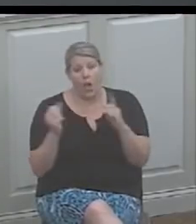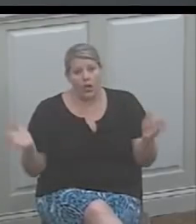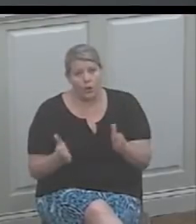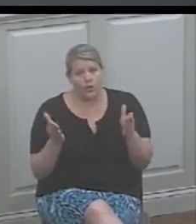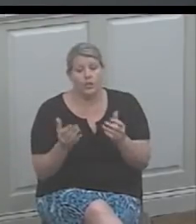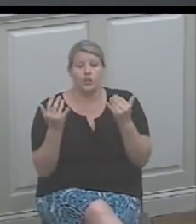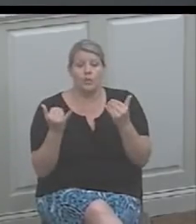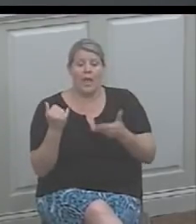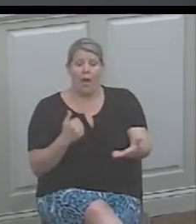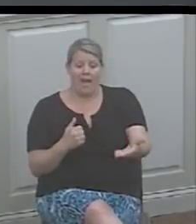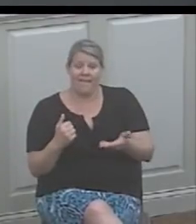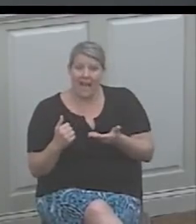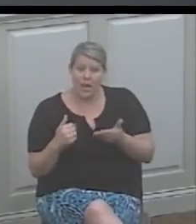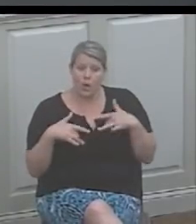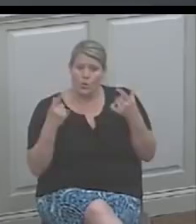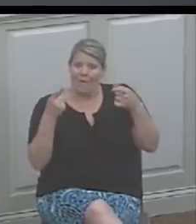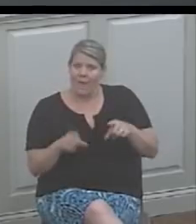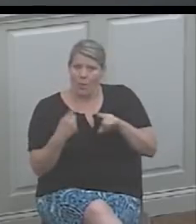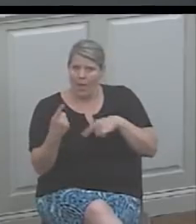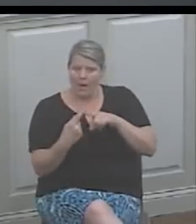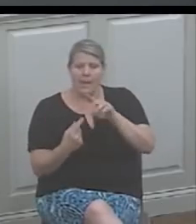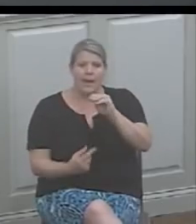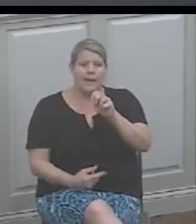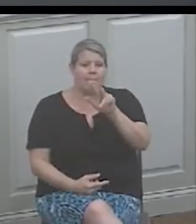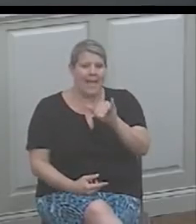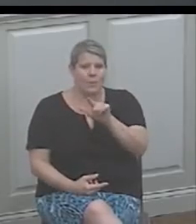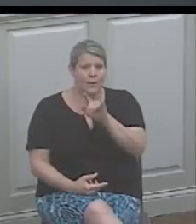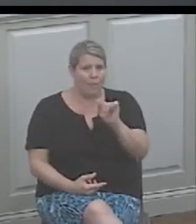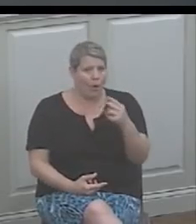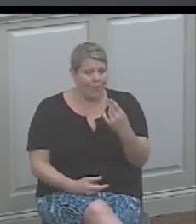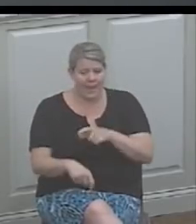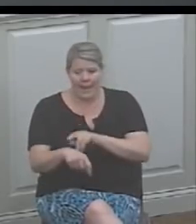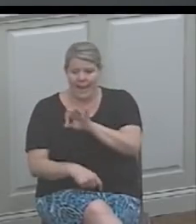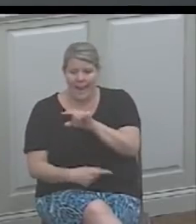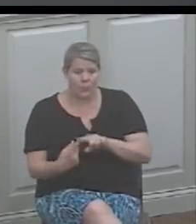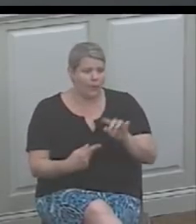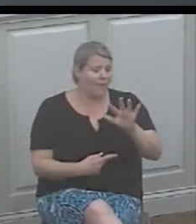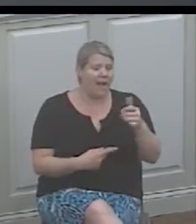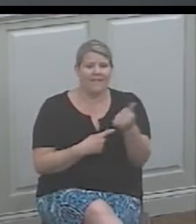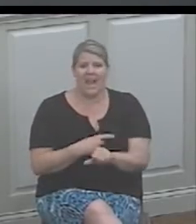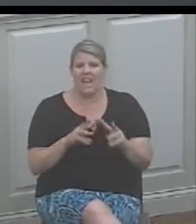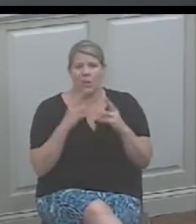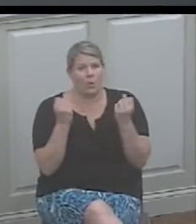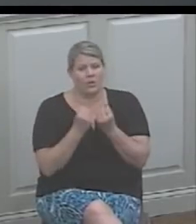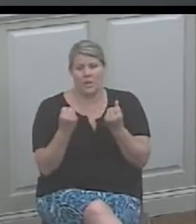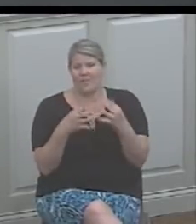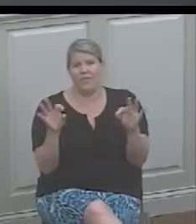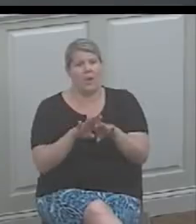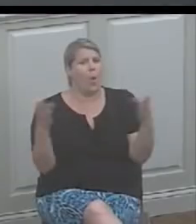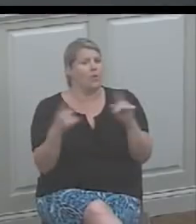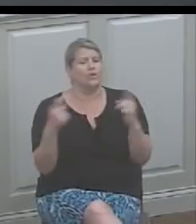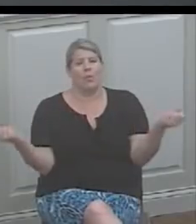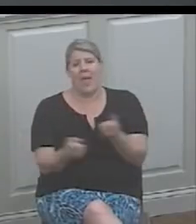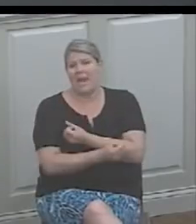invite you all to the event on May 24th. It is 9 to 5. You can come to any of the sessions that are there. They're free and open to the public thanks